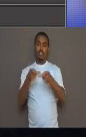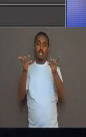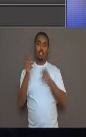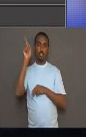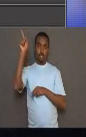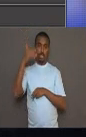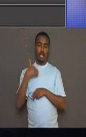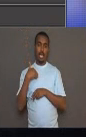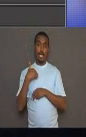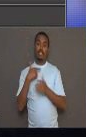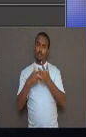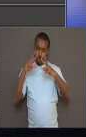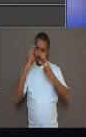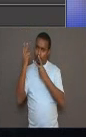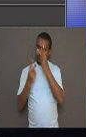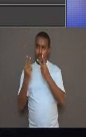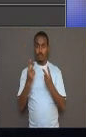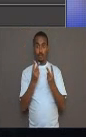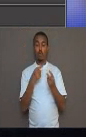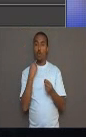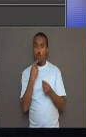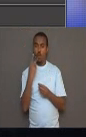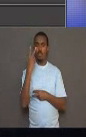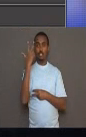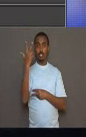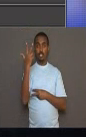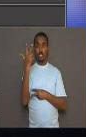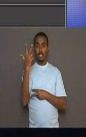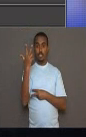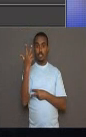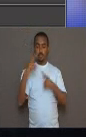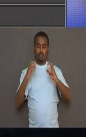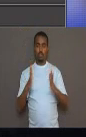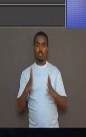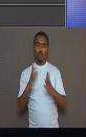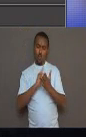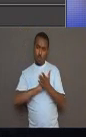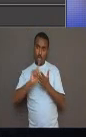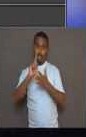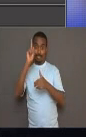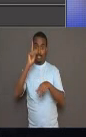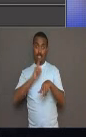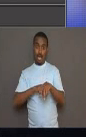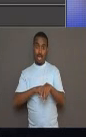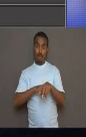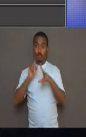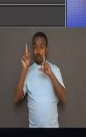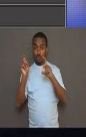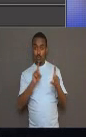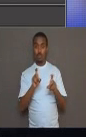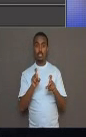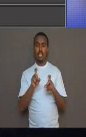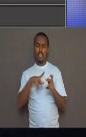It was visited by 3 teams of astronauts for weeks at a time to test